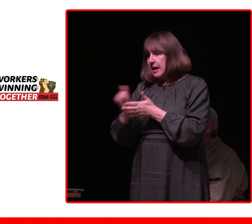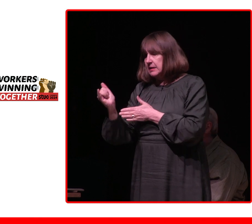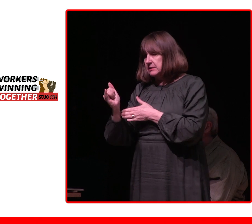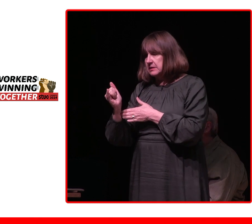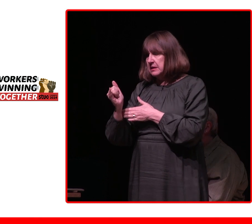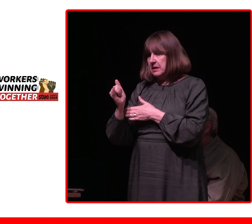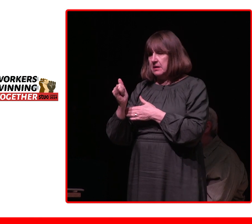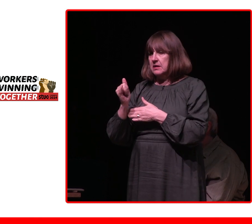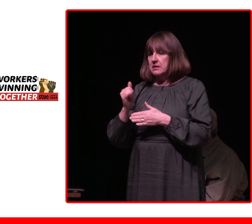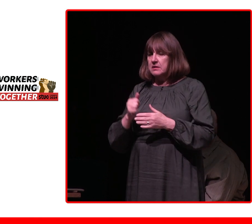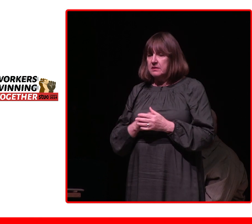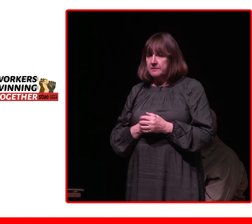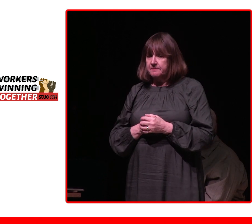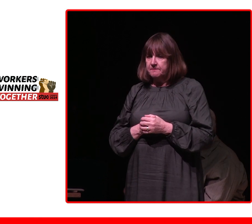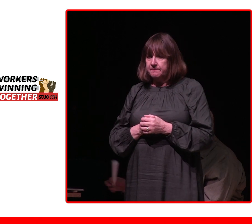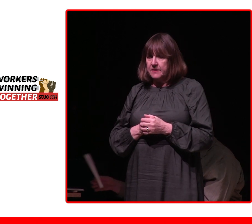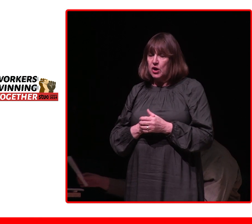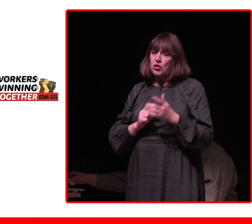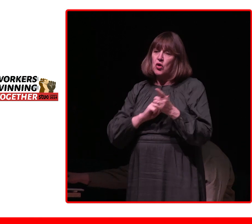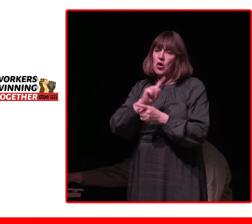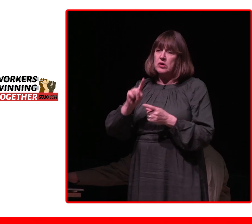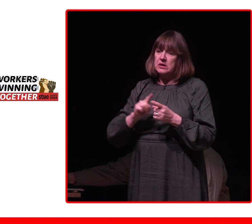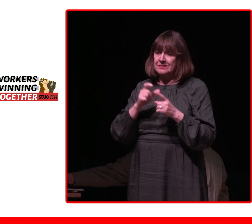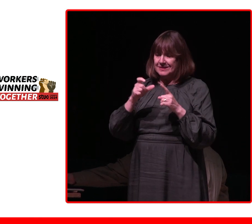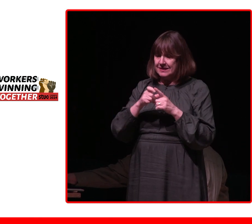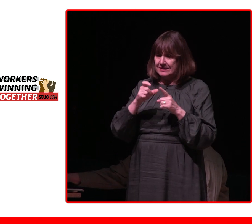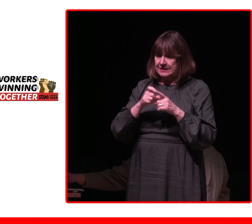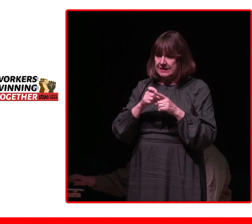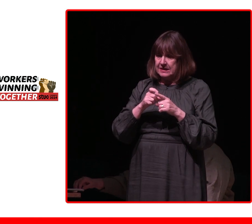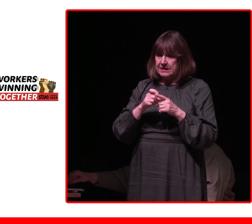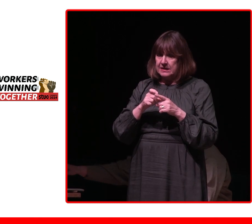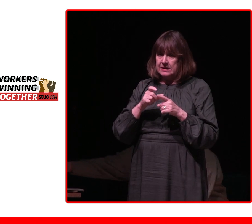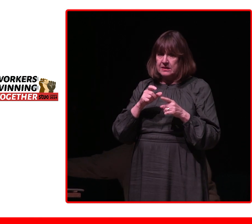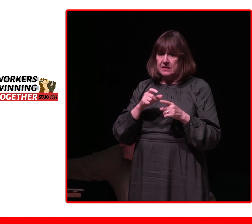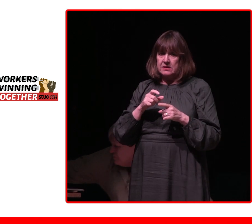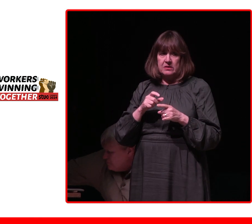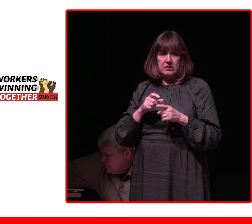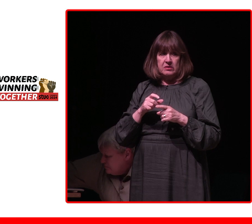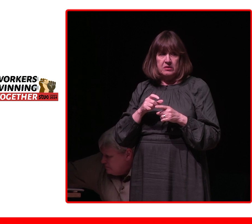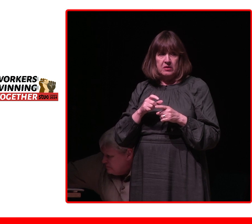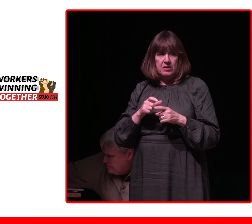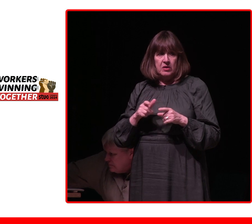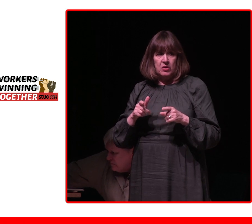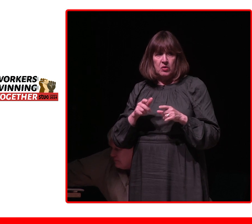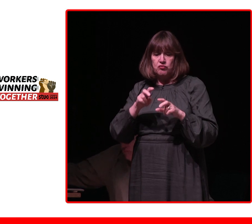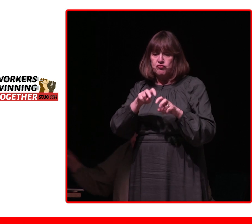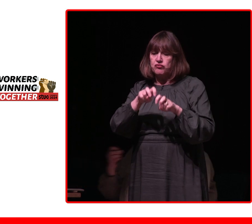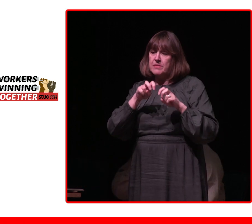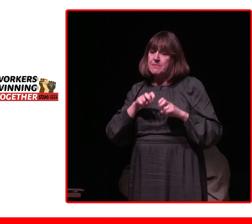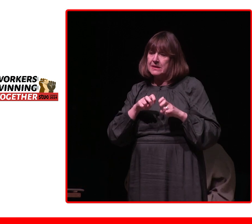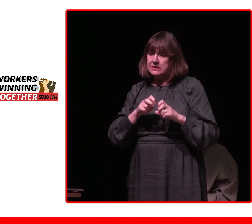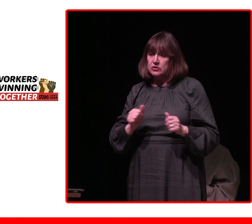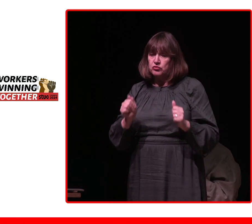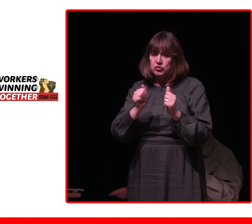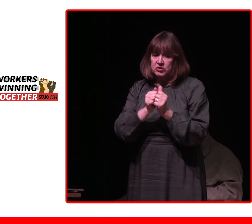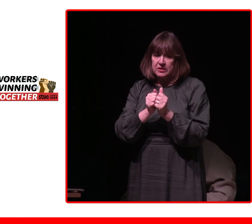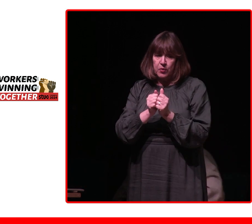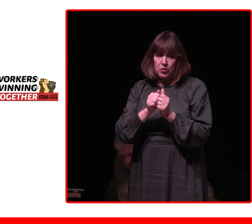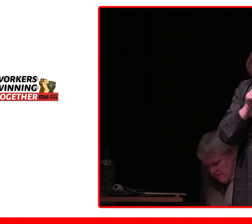candidates. Congress, Dundee TUC remits in support of the General Council. Thank you.